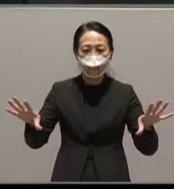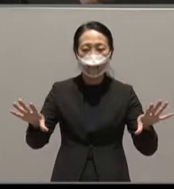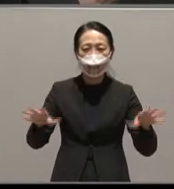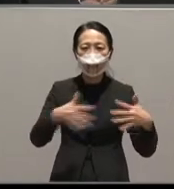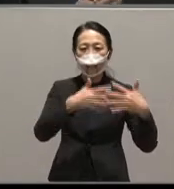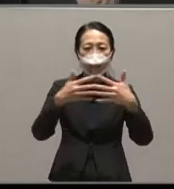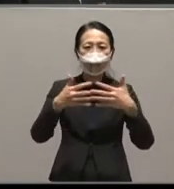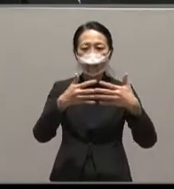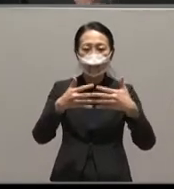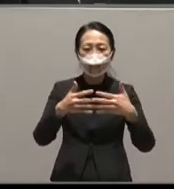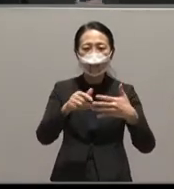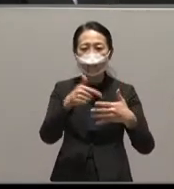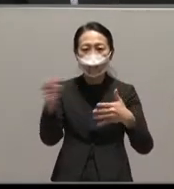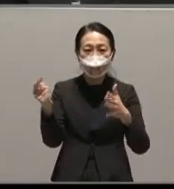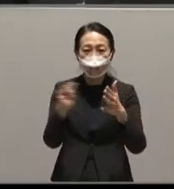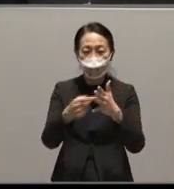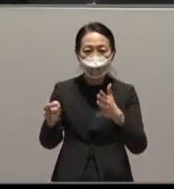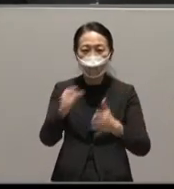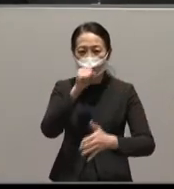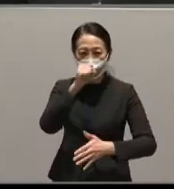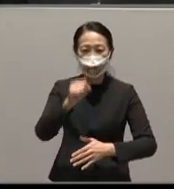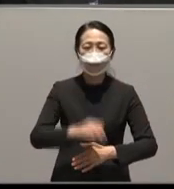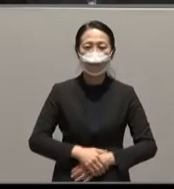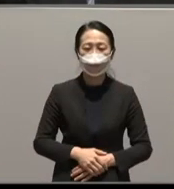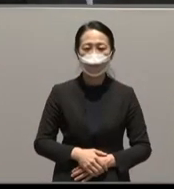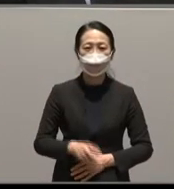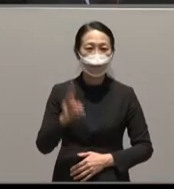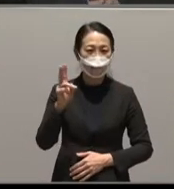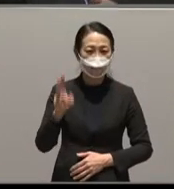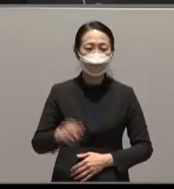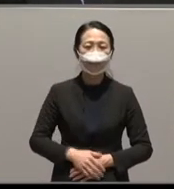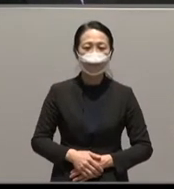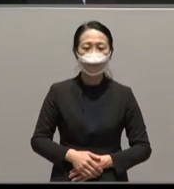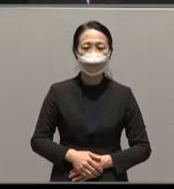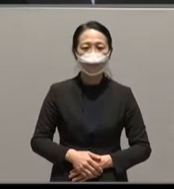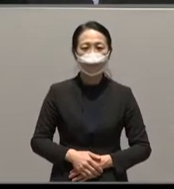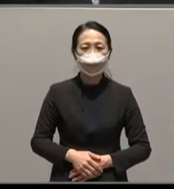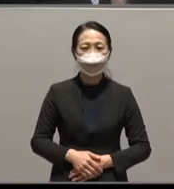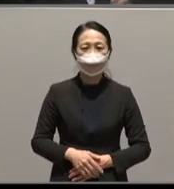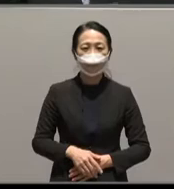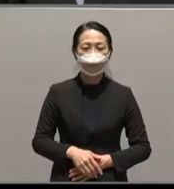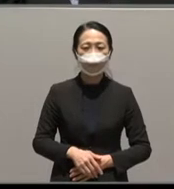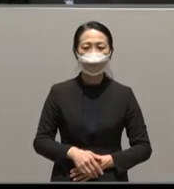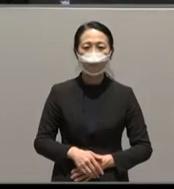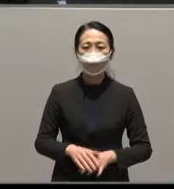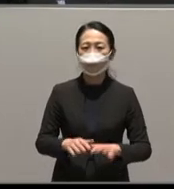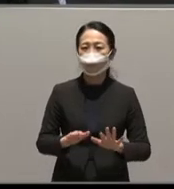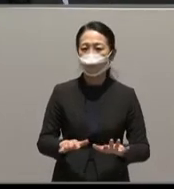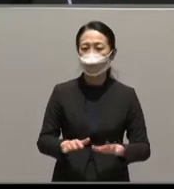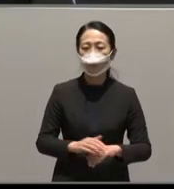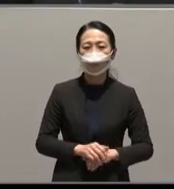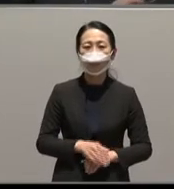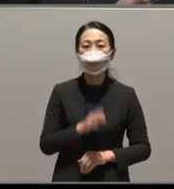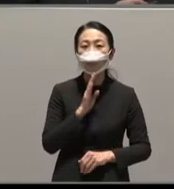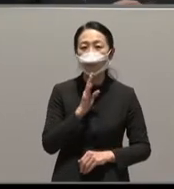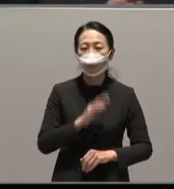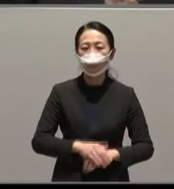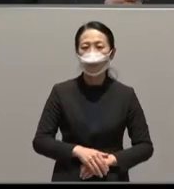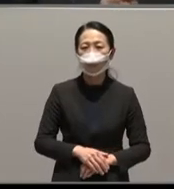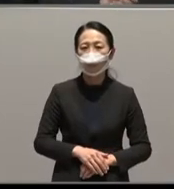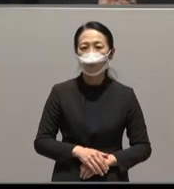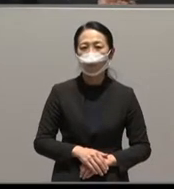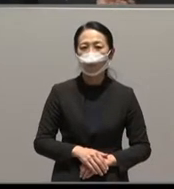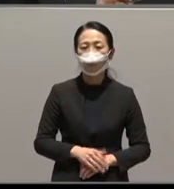this was shown during the golden time, and I hear that this was very well received in the United States, nationwide.